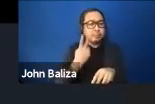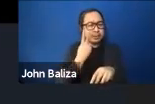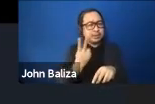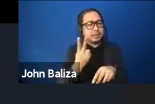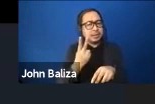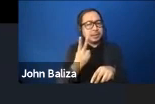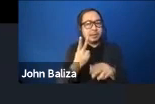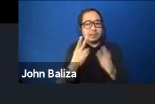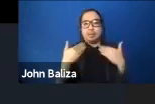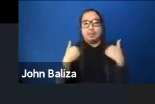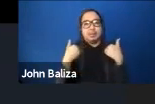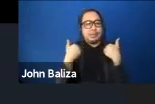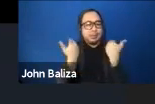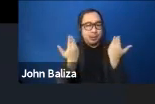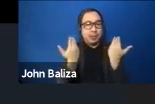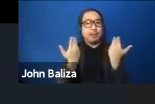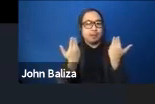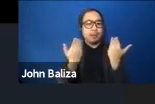young movement.